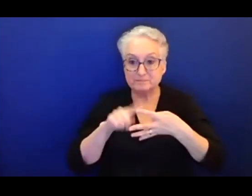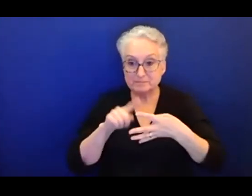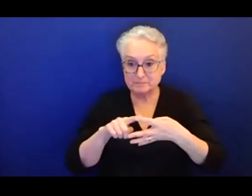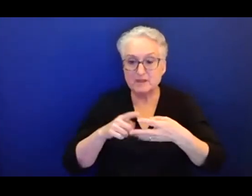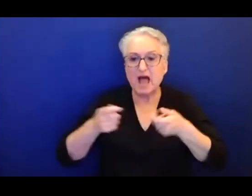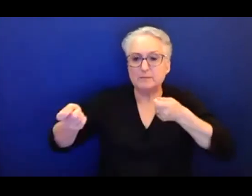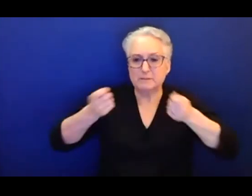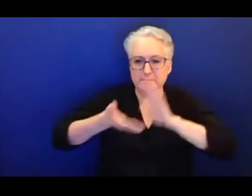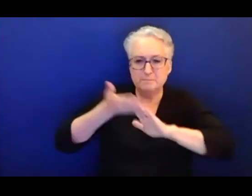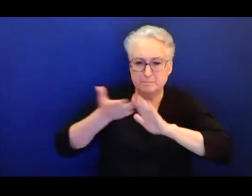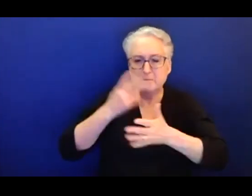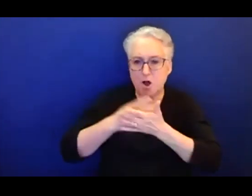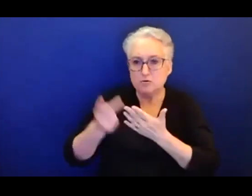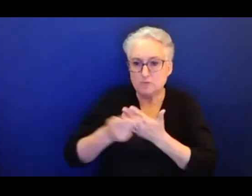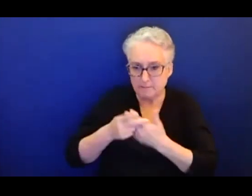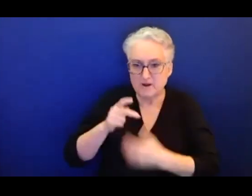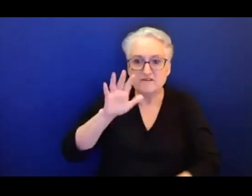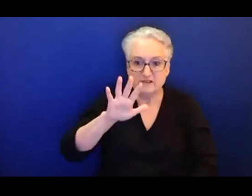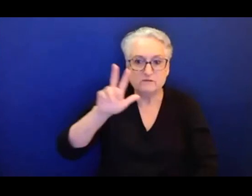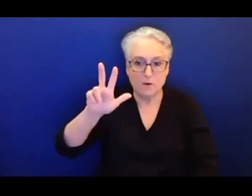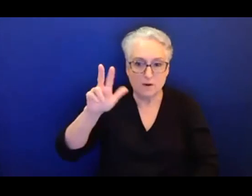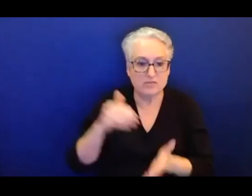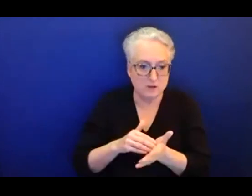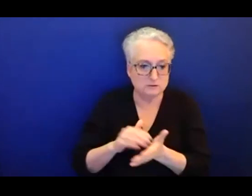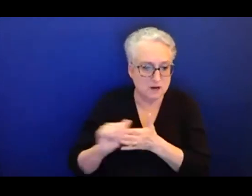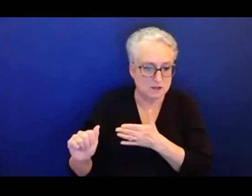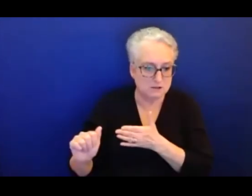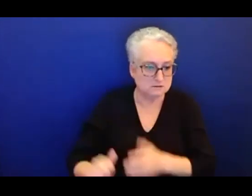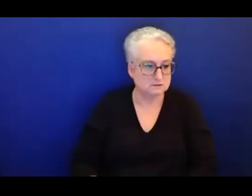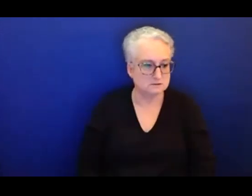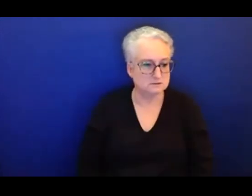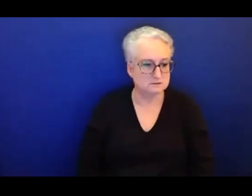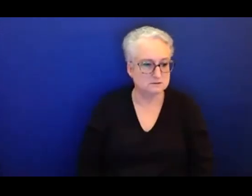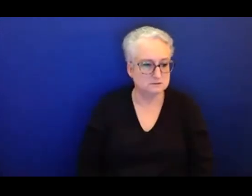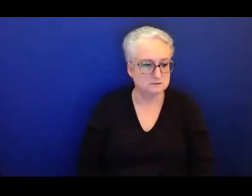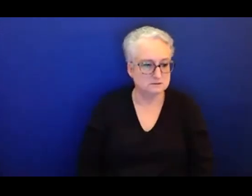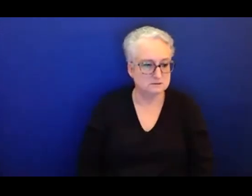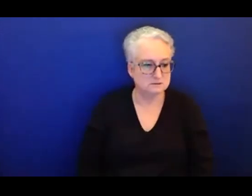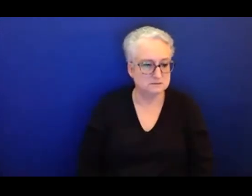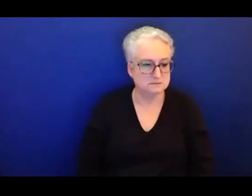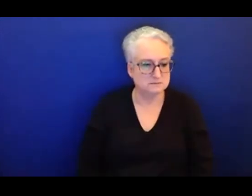the programming for agreements with service providers, total